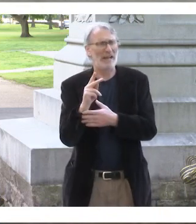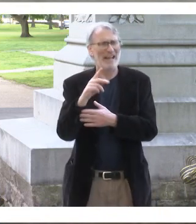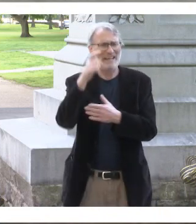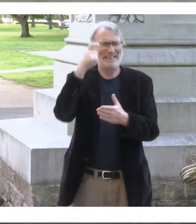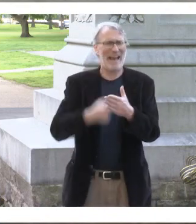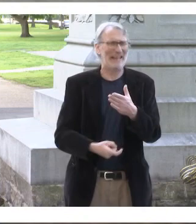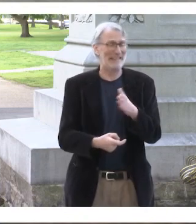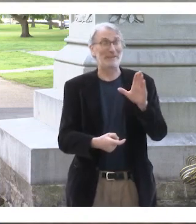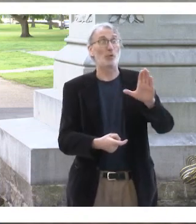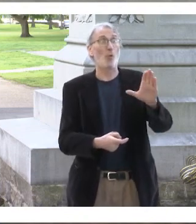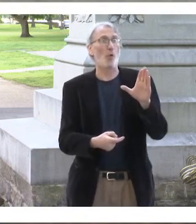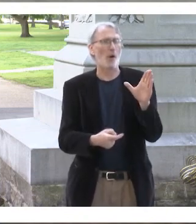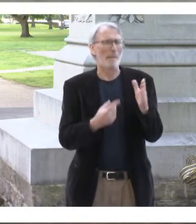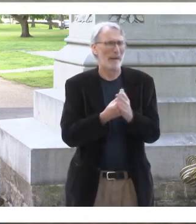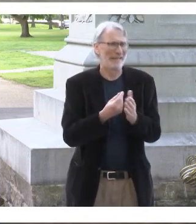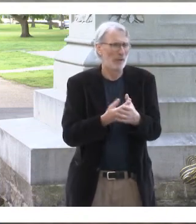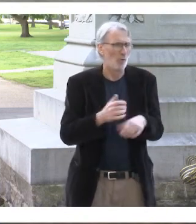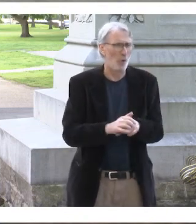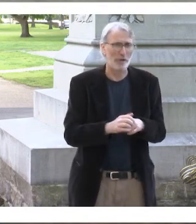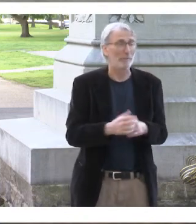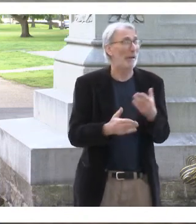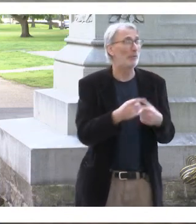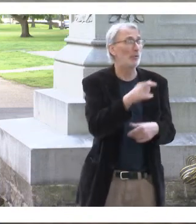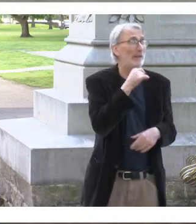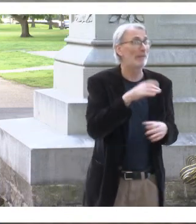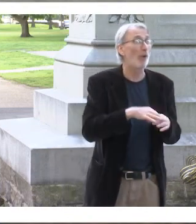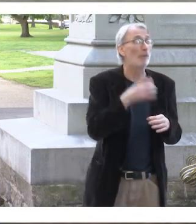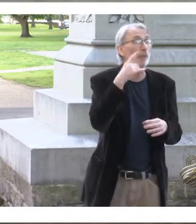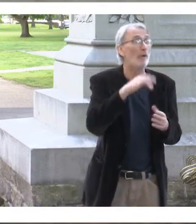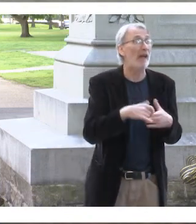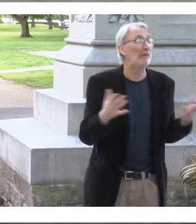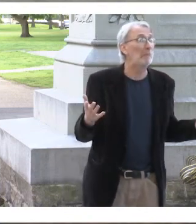at work. Even if you didn't support that at the polls,